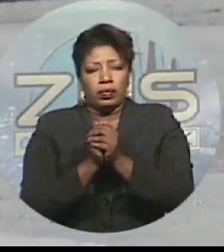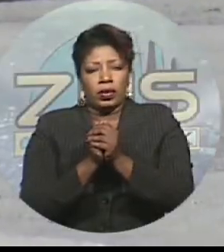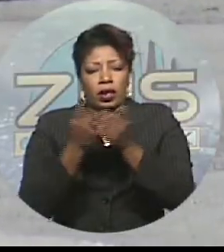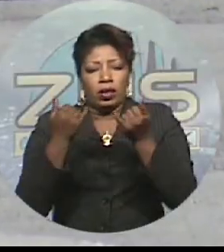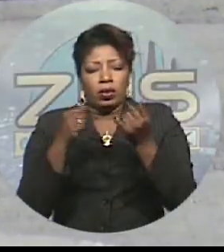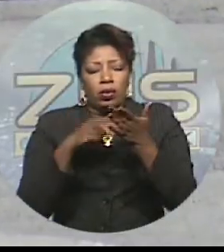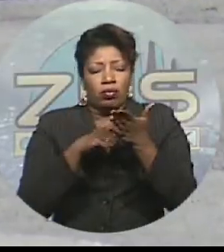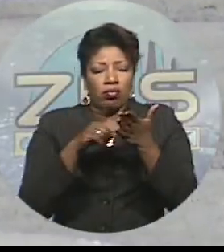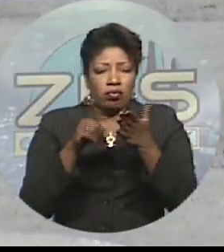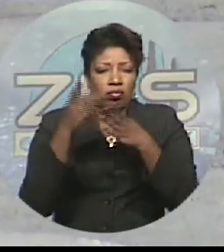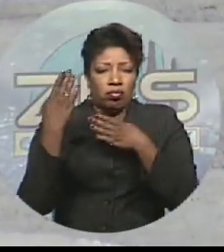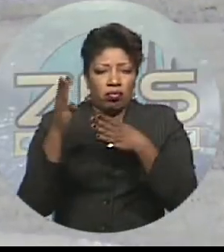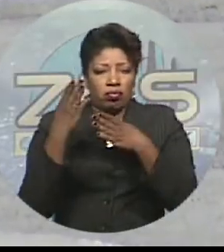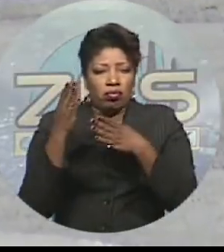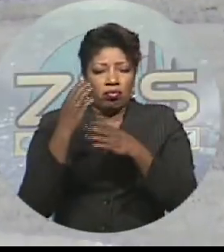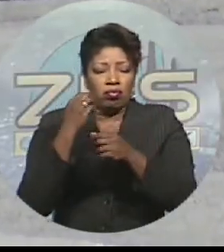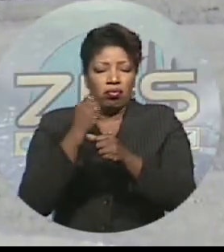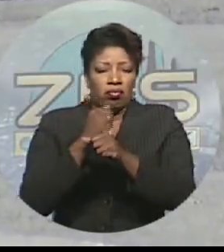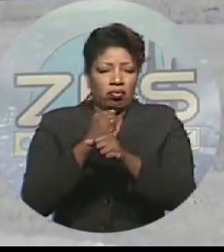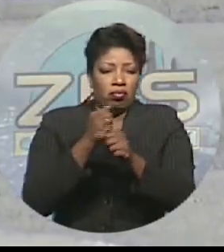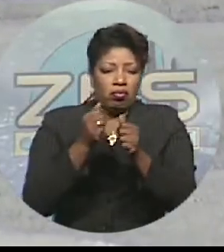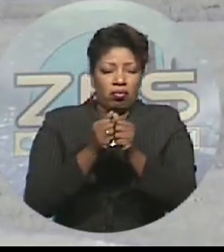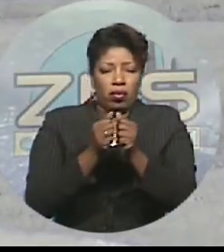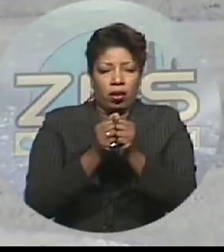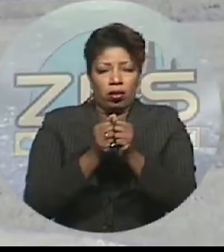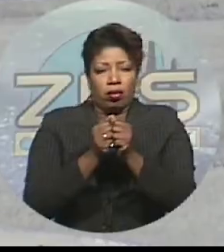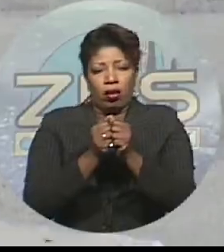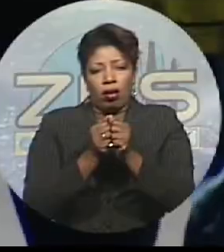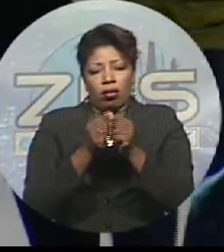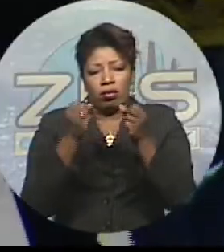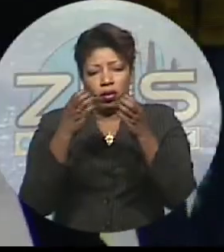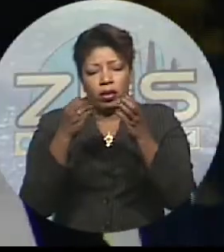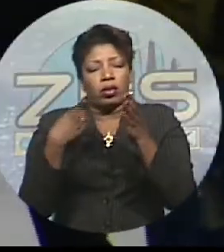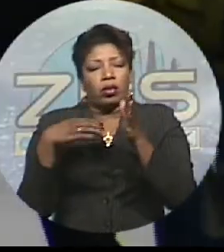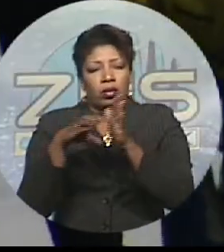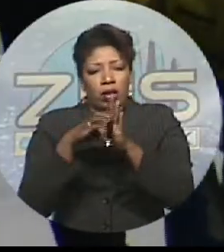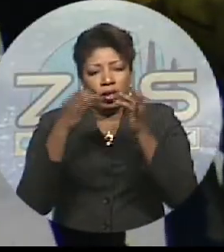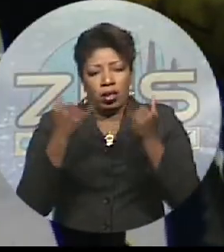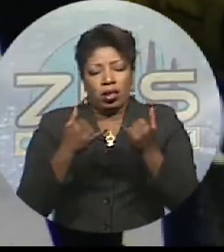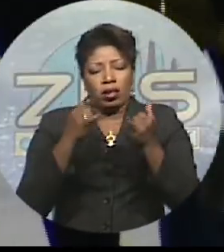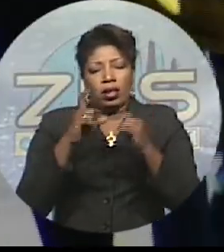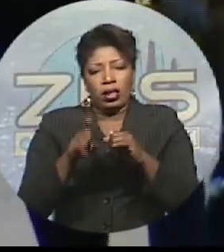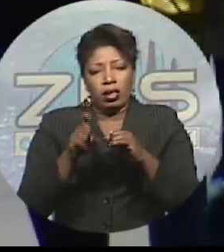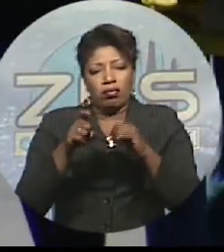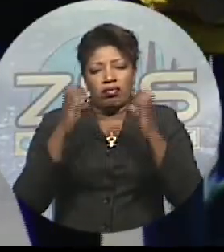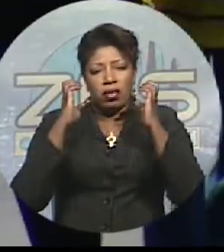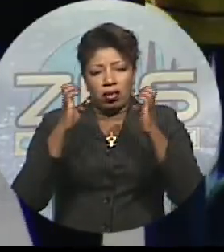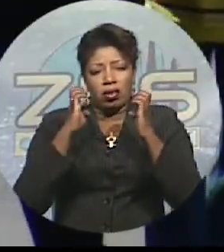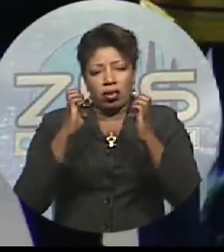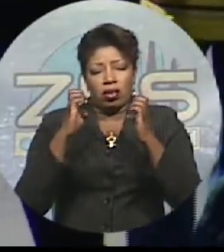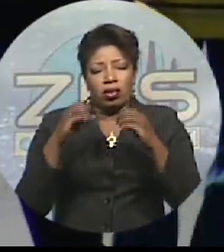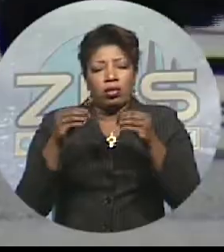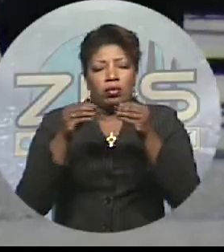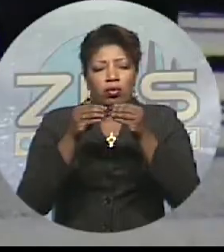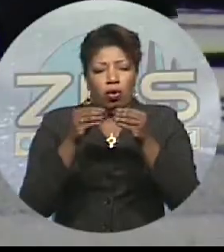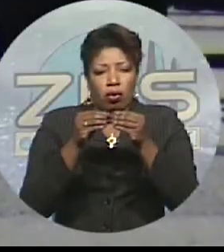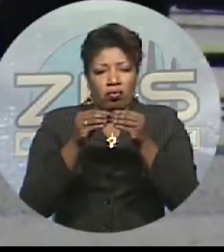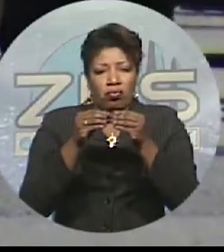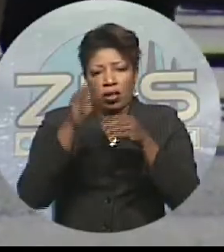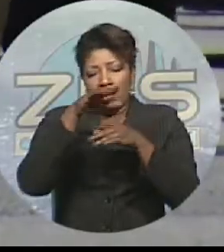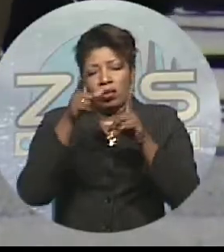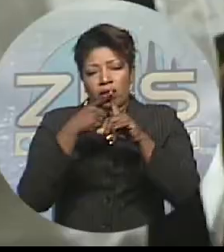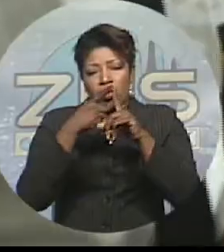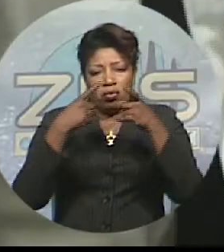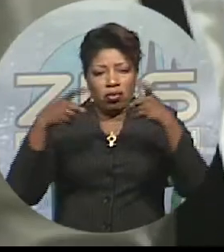Bahamas operating an assembly line of criminals, Dr. Burrows says education ought to be emphasized, where children read to succeed